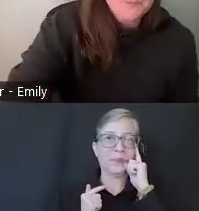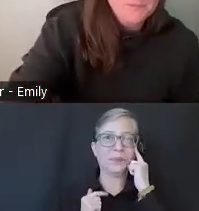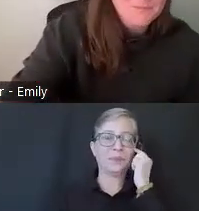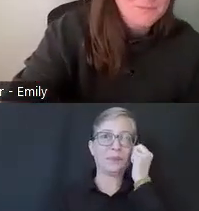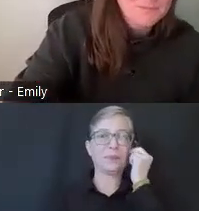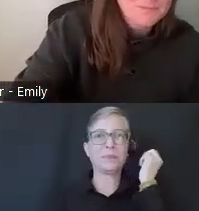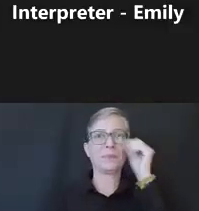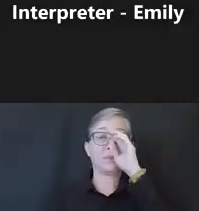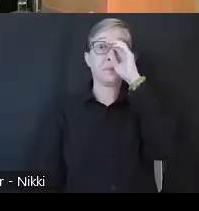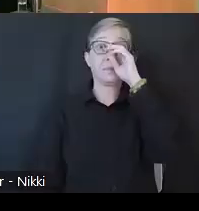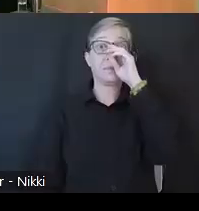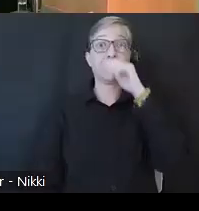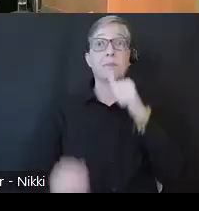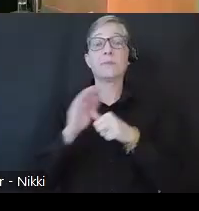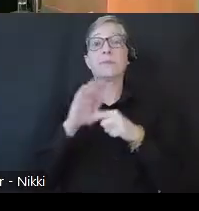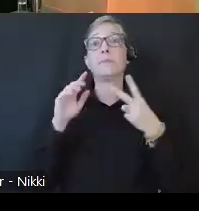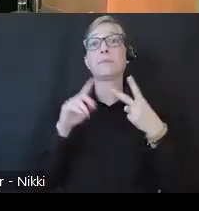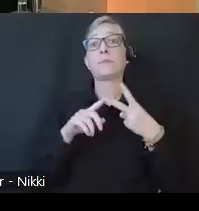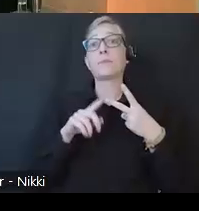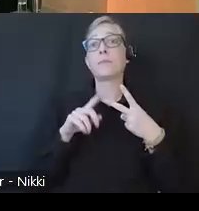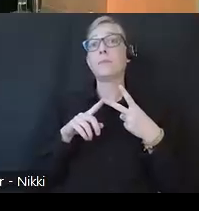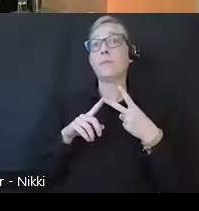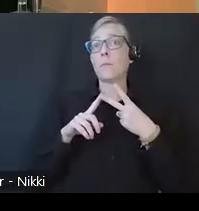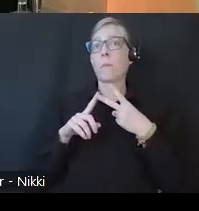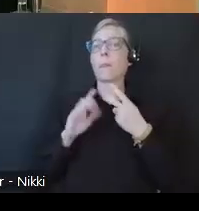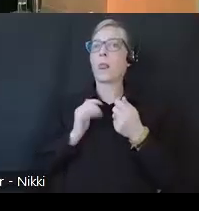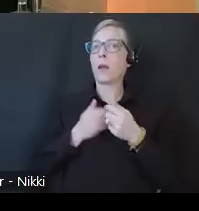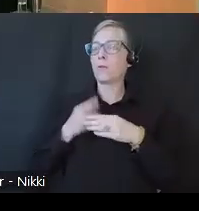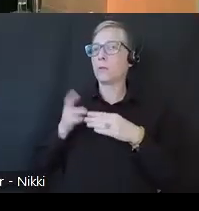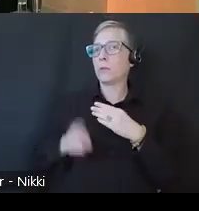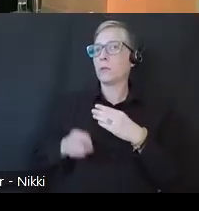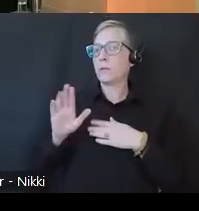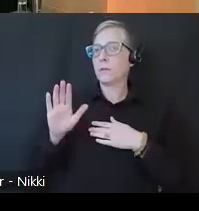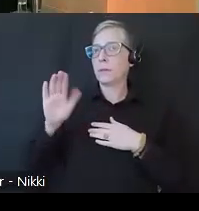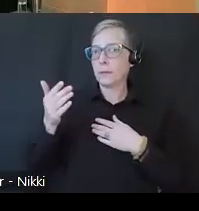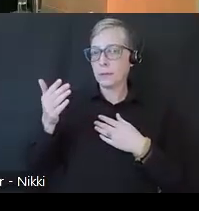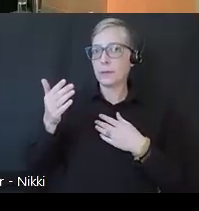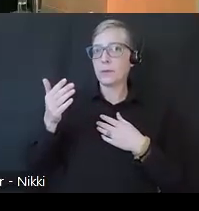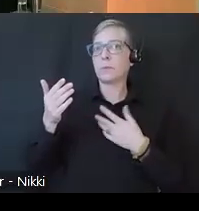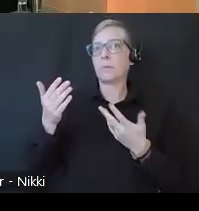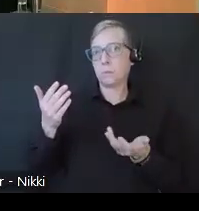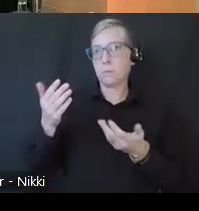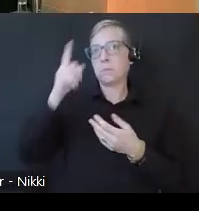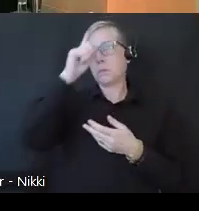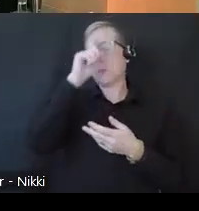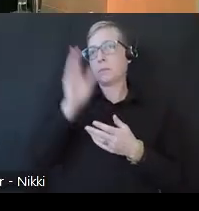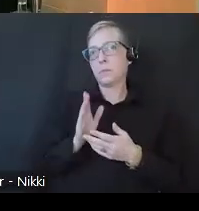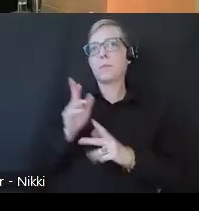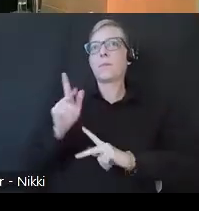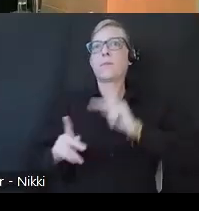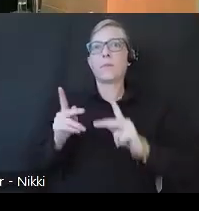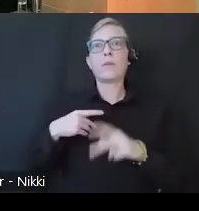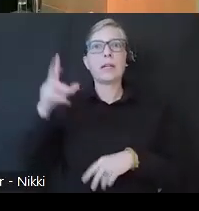Initial results suggest that individuals with schizophrenia who hear voices may be impaired in early encoding of speech stimuli over and